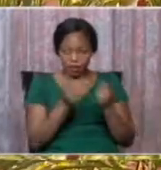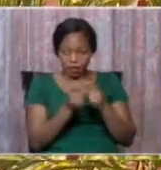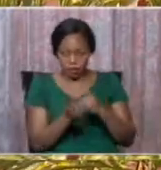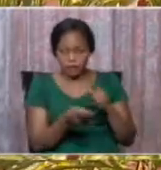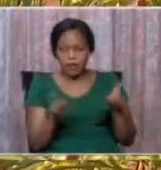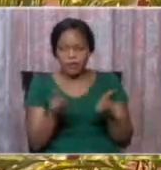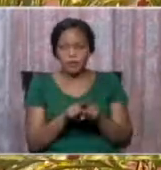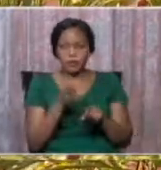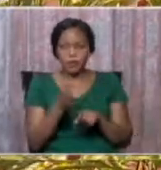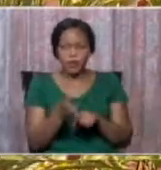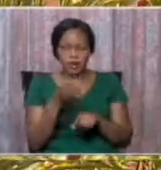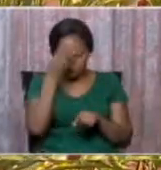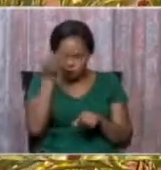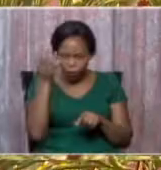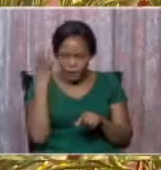We have also talked about